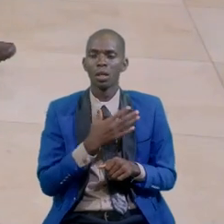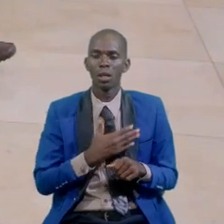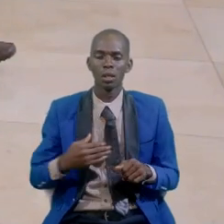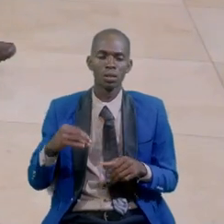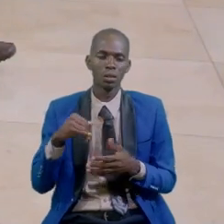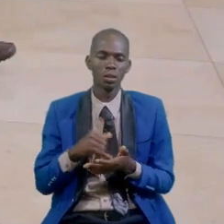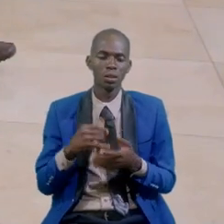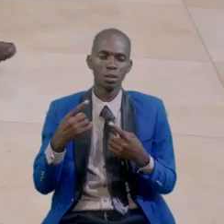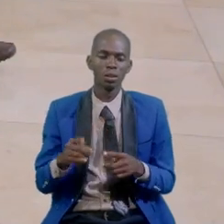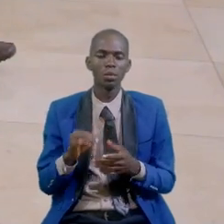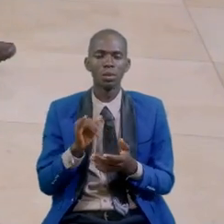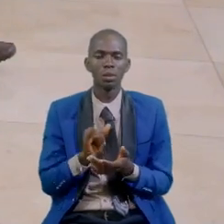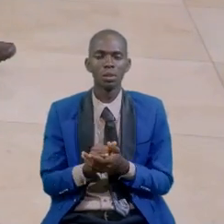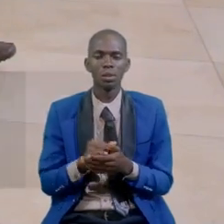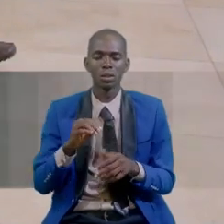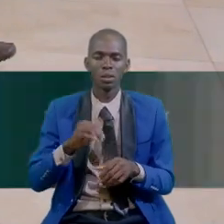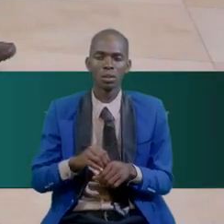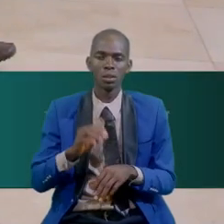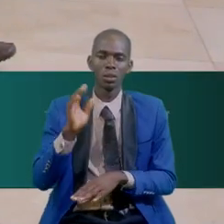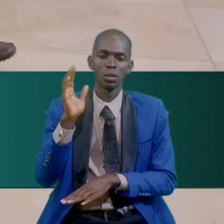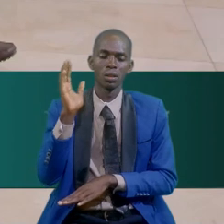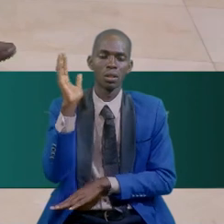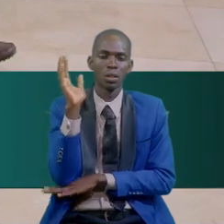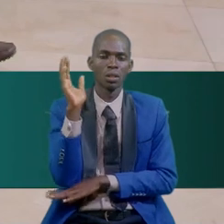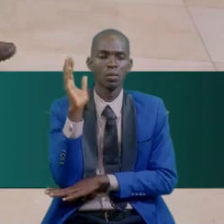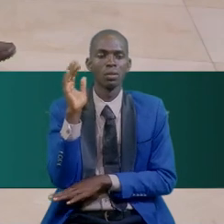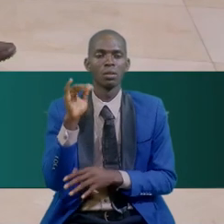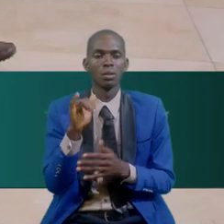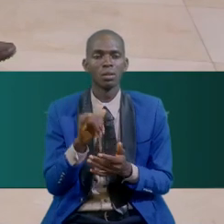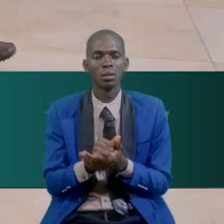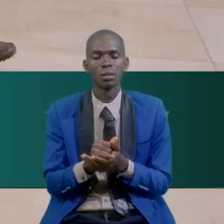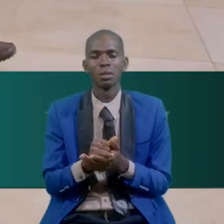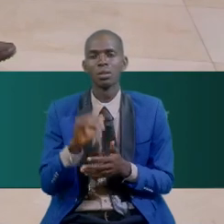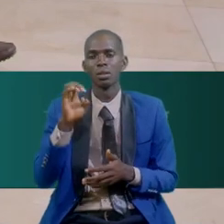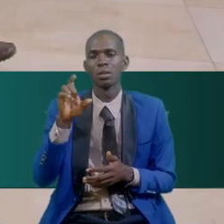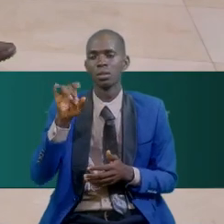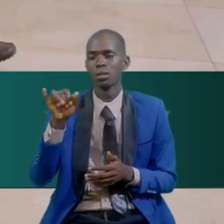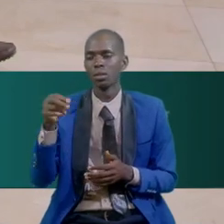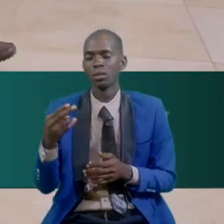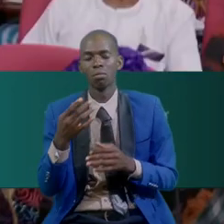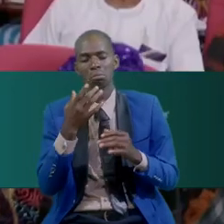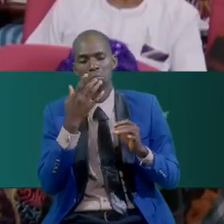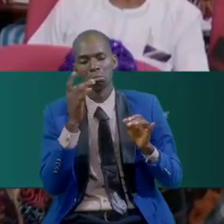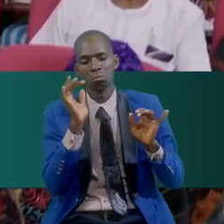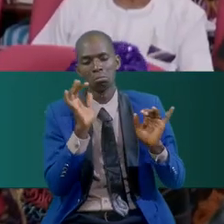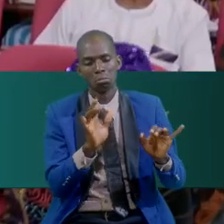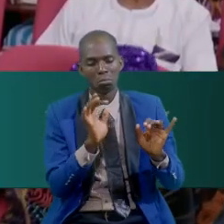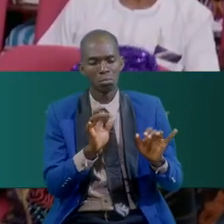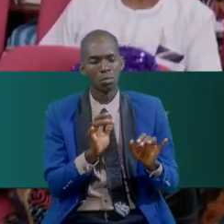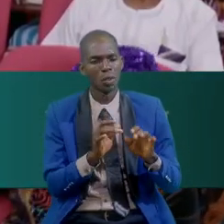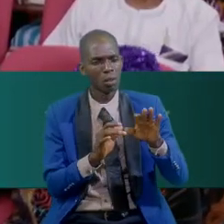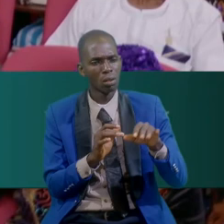to pass at noon that Elijah mocked them and said, cry